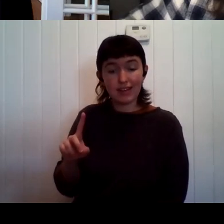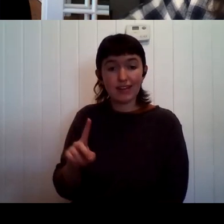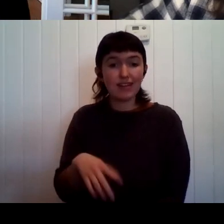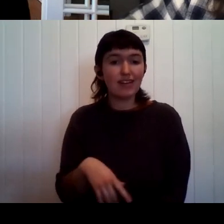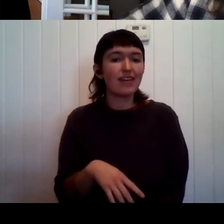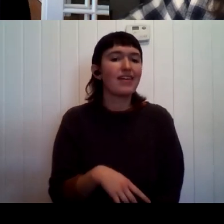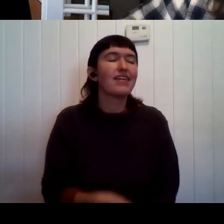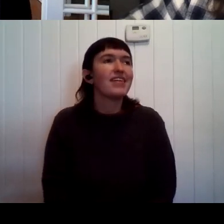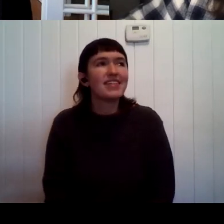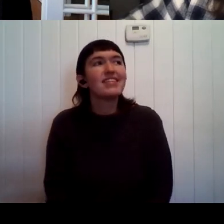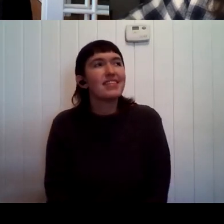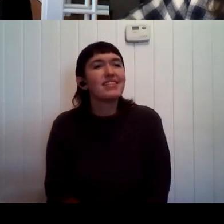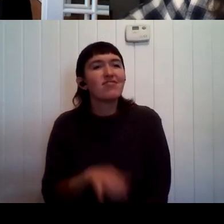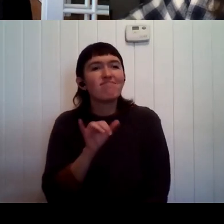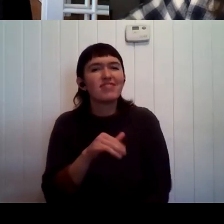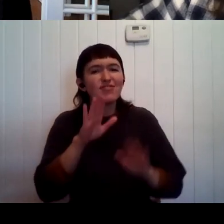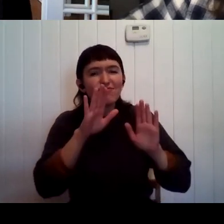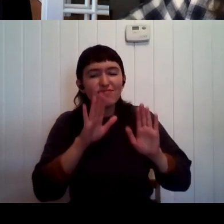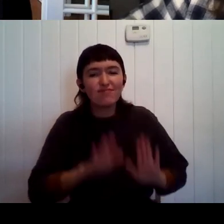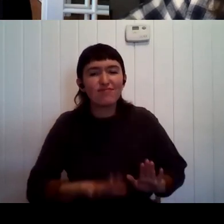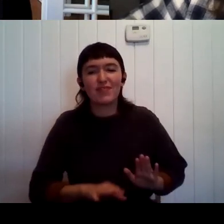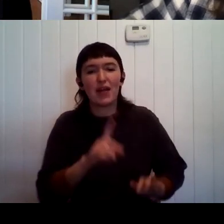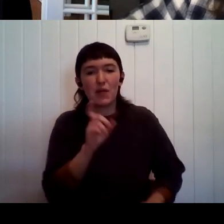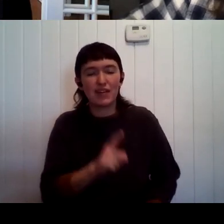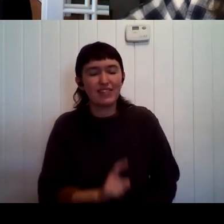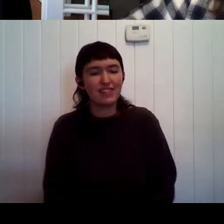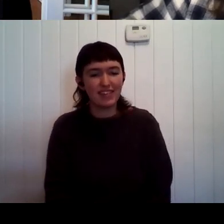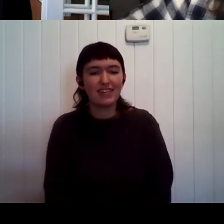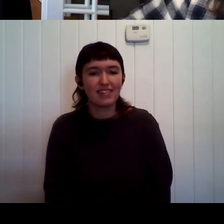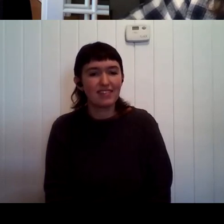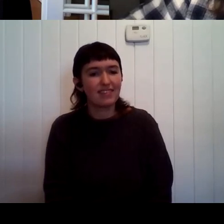That's a really good question. You know,